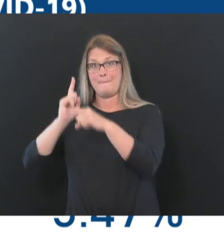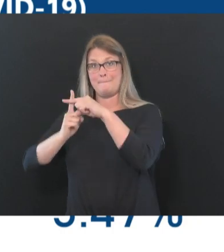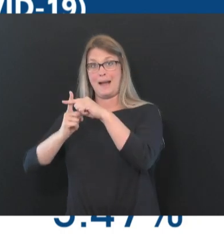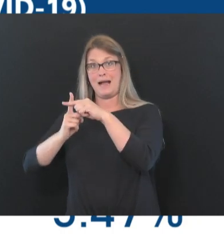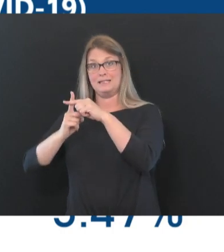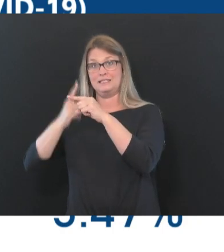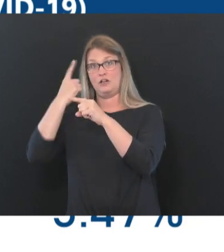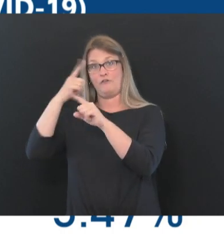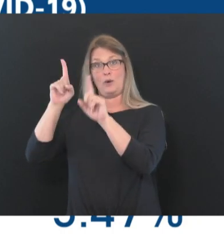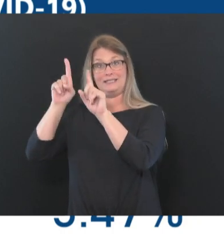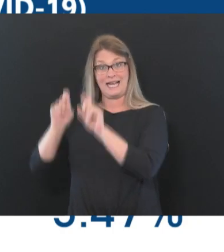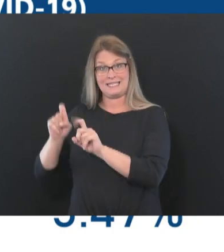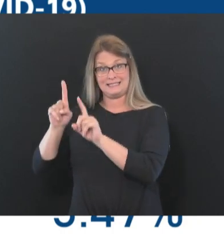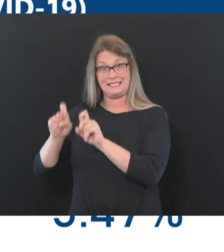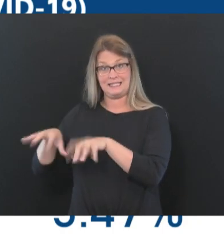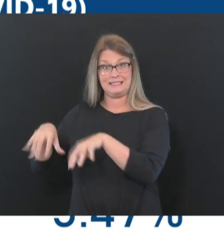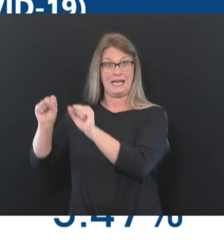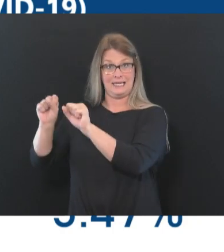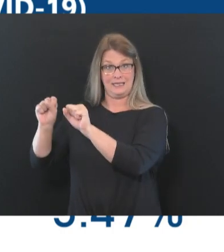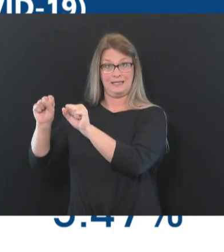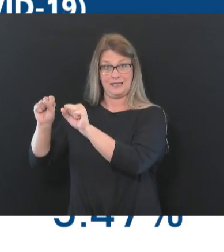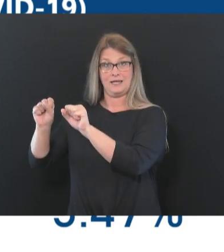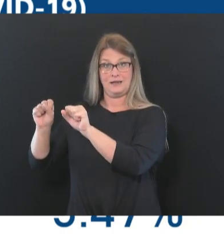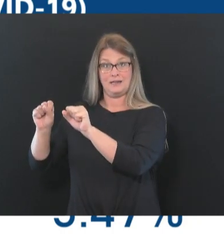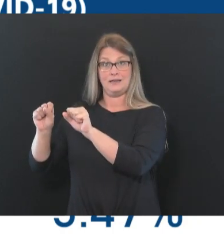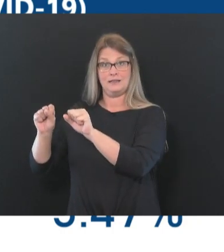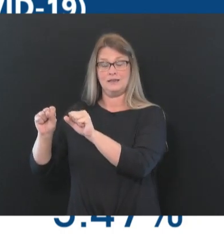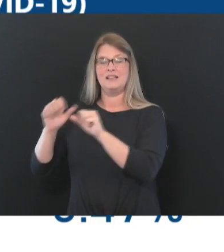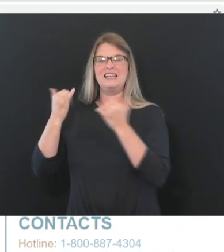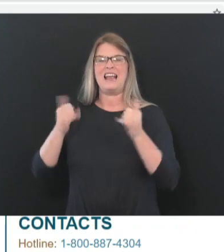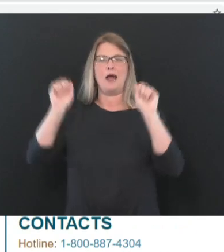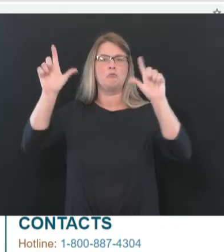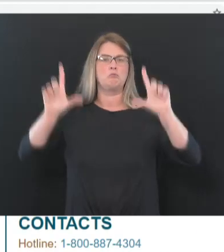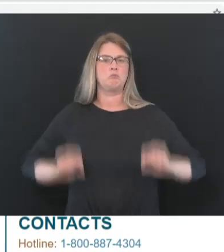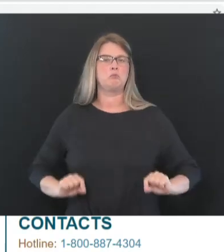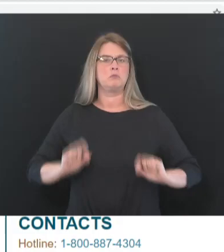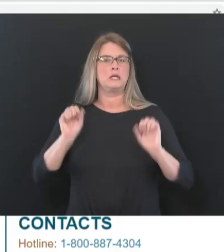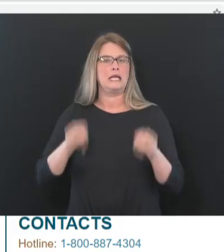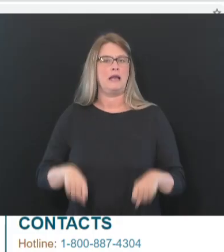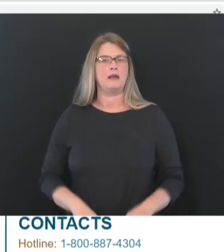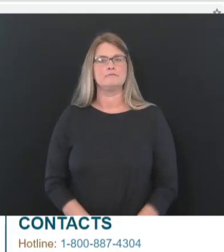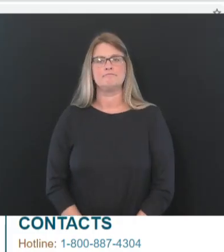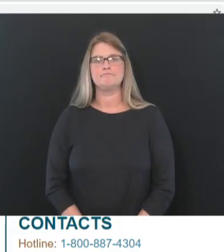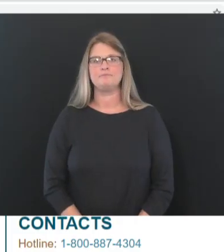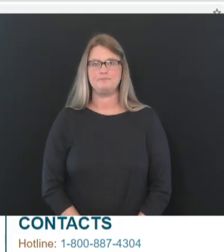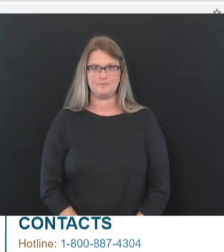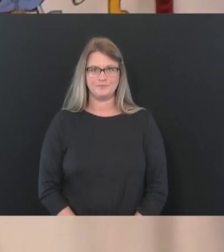per test taken. Okay, if you could take that down now, Jordan.